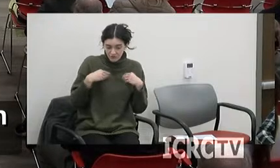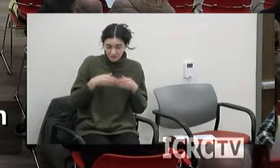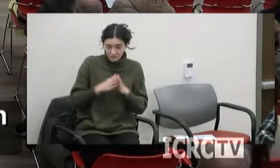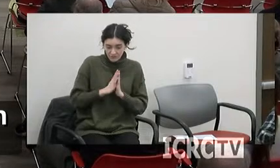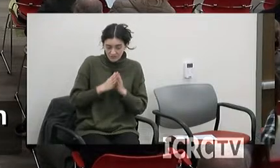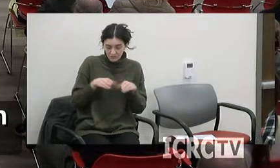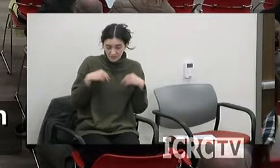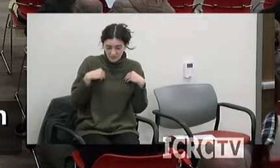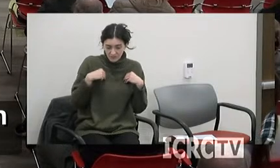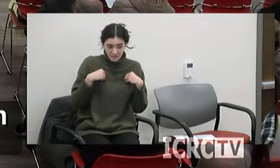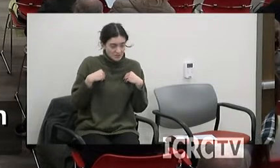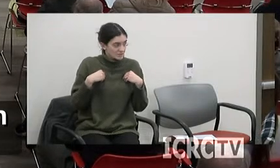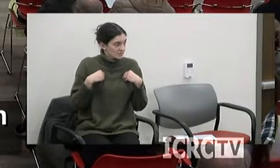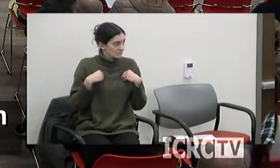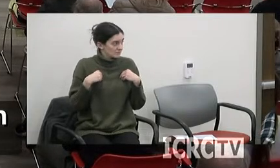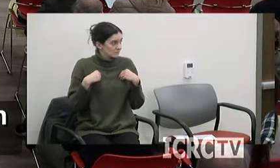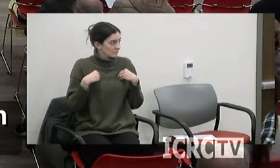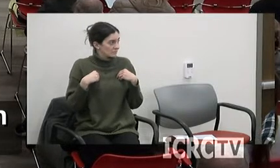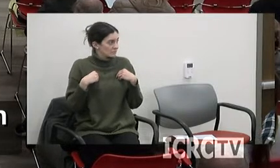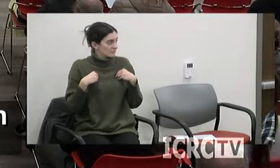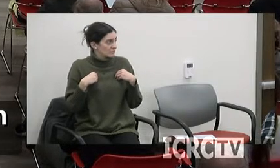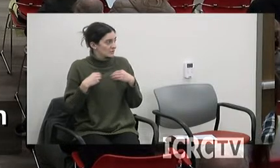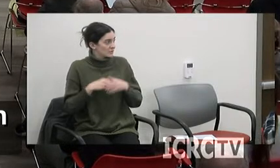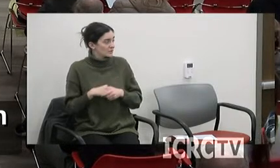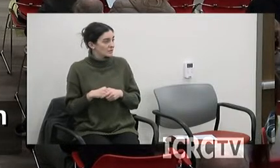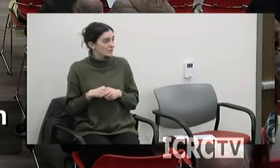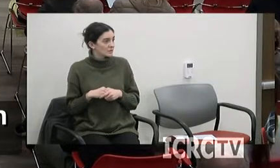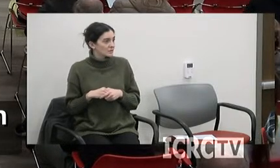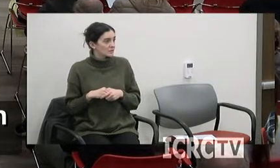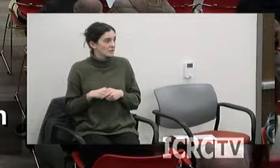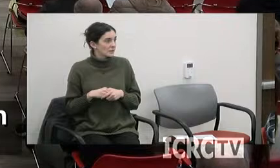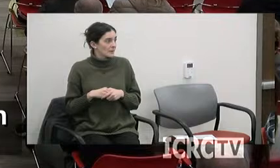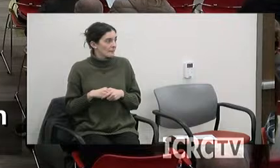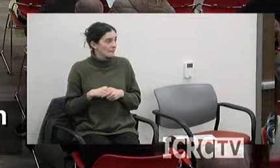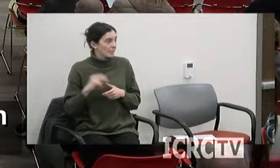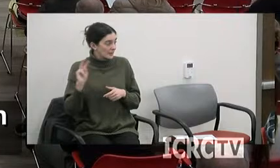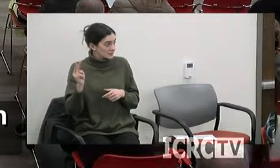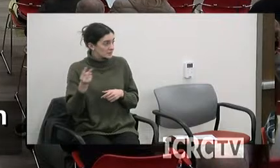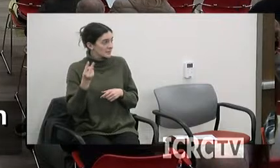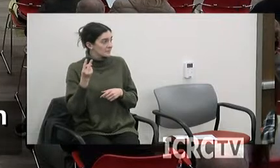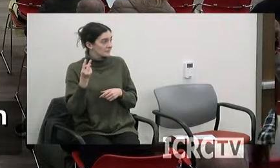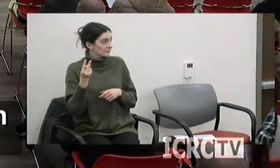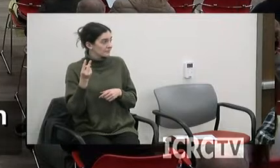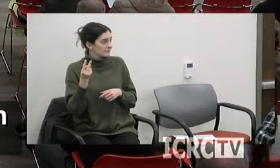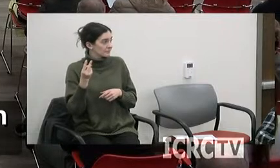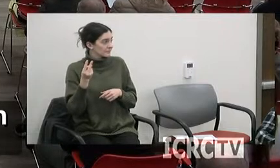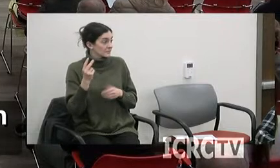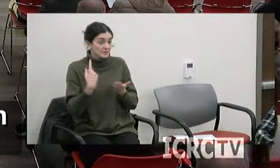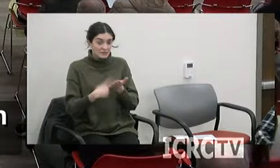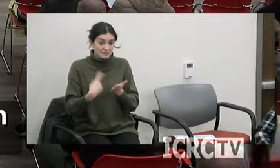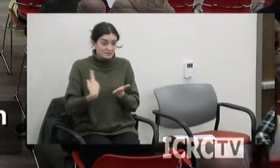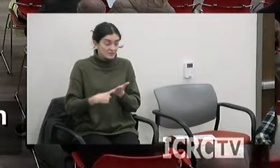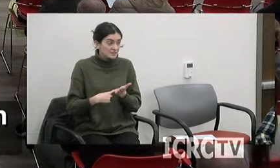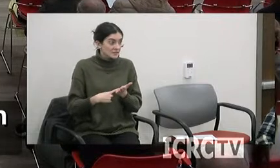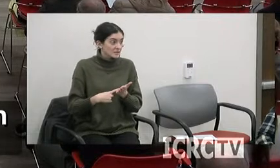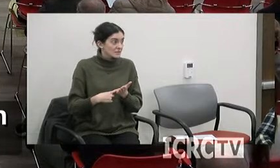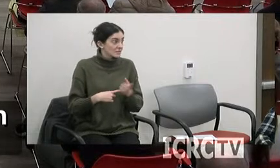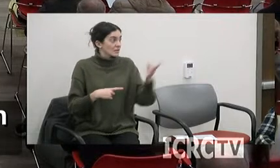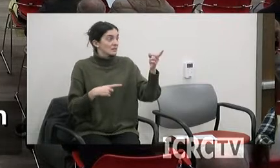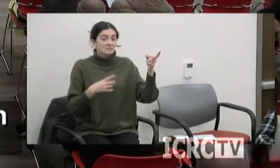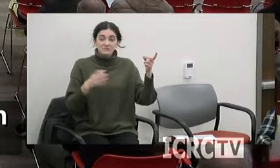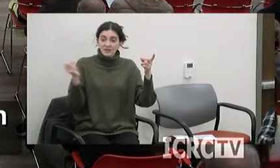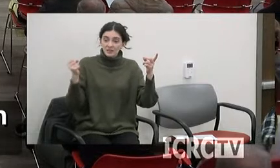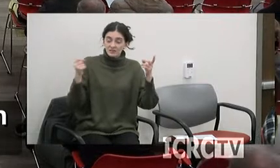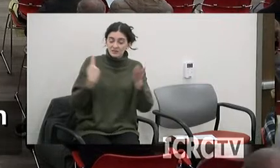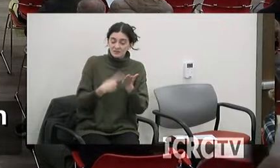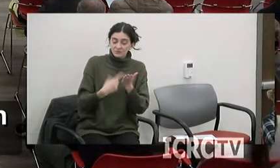COG AT 2324. Second. Discussion? I do have